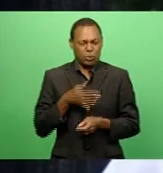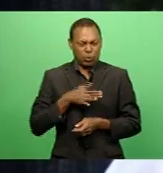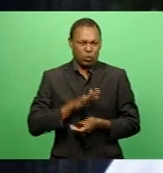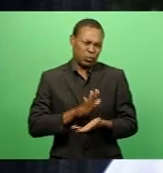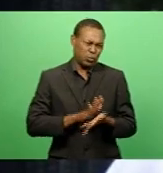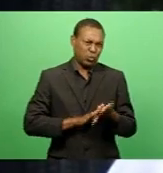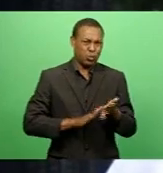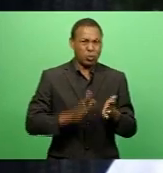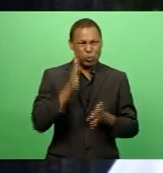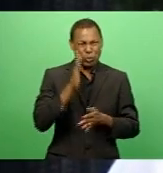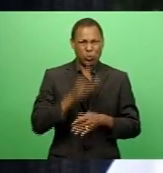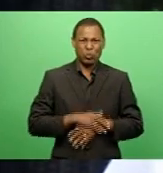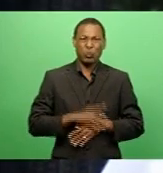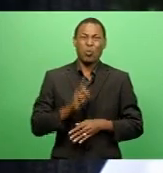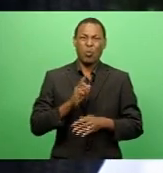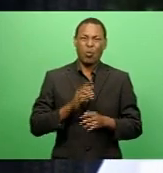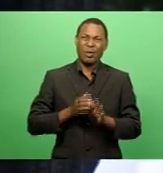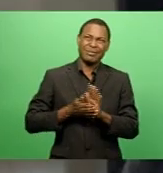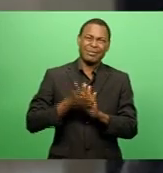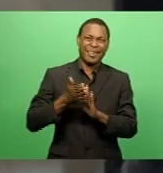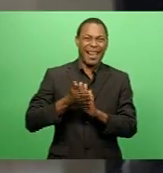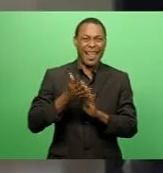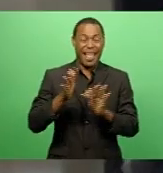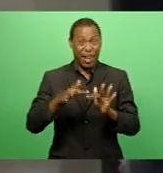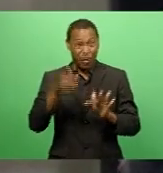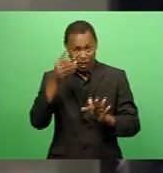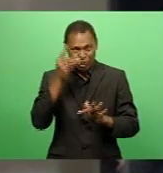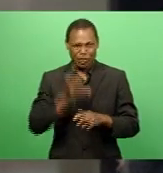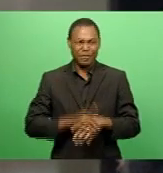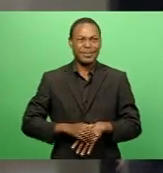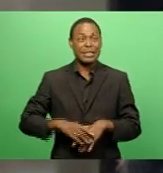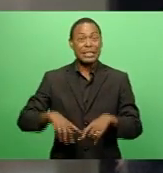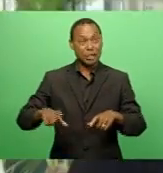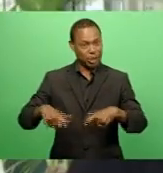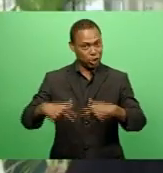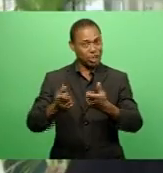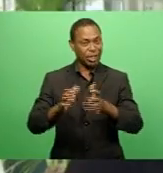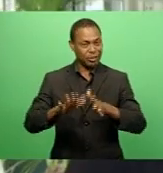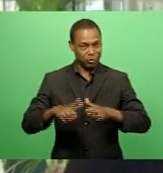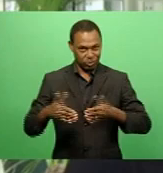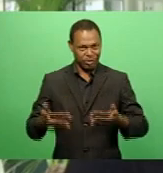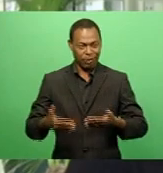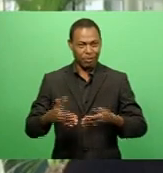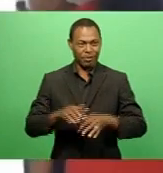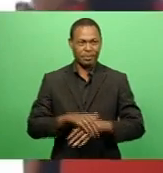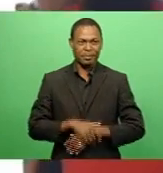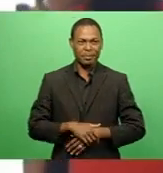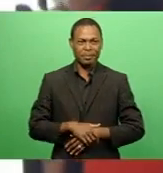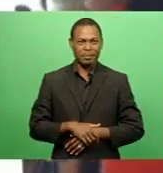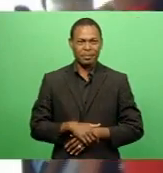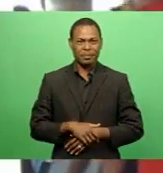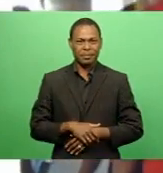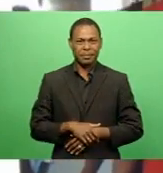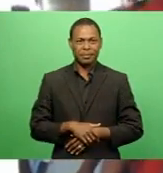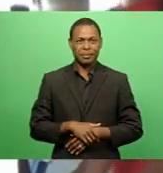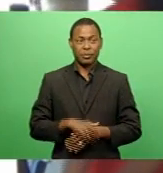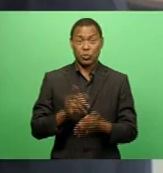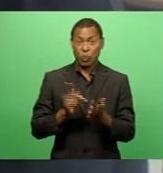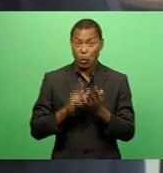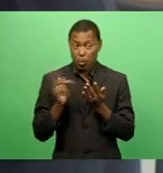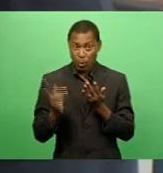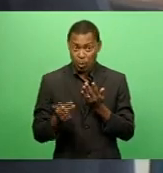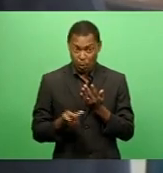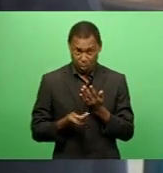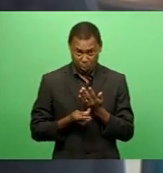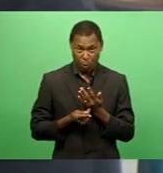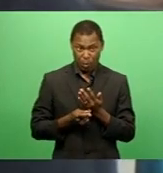and get a higher education. That could be a challenge, right? Because they have expectations, perhaps at home. Program mentor Tirina Olivo